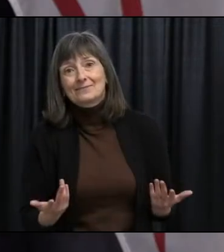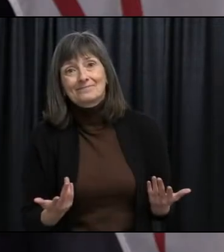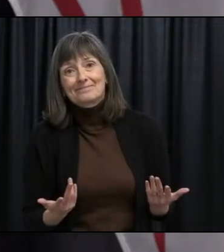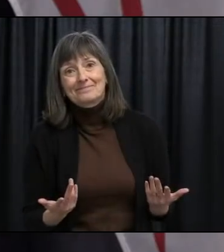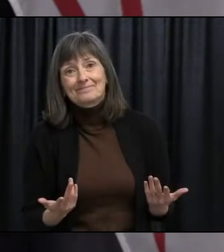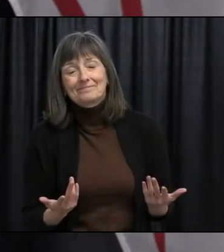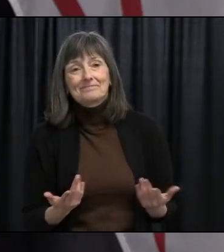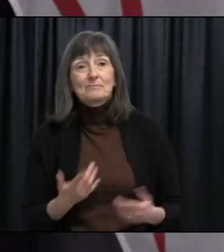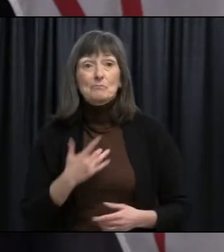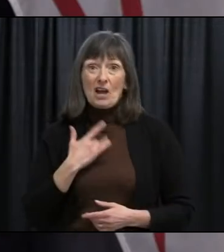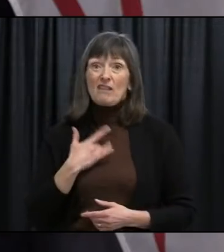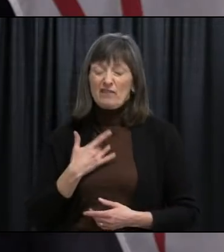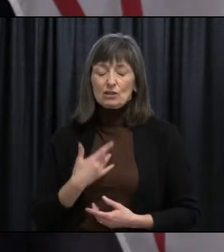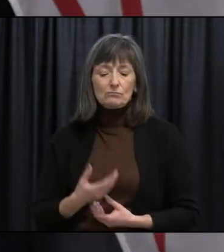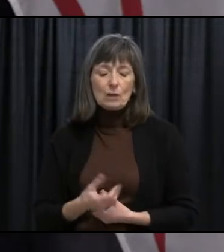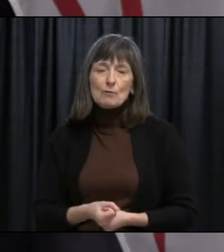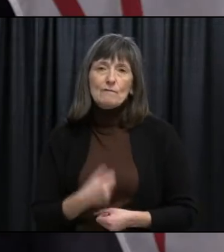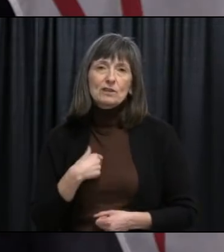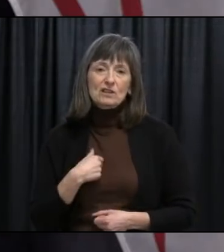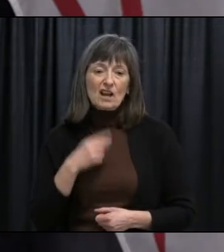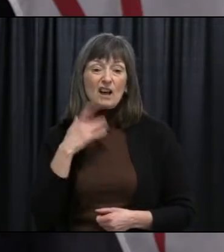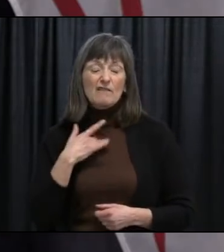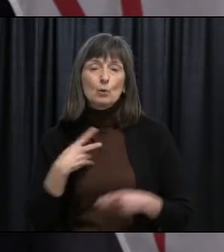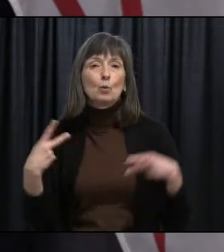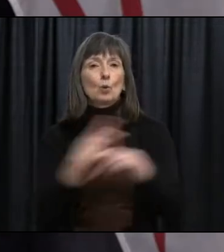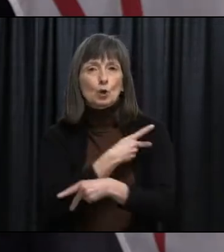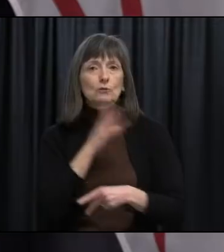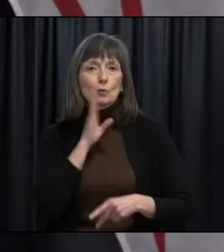fairly confident it would have been much worse than what we saw.